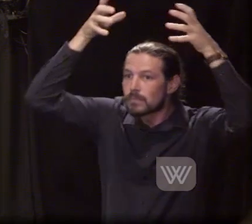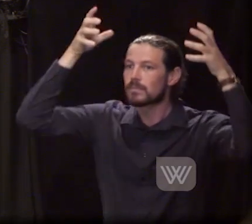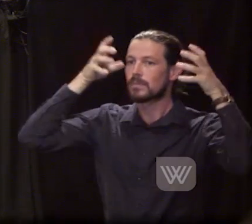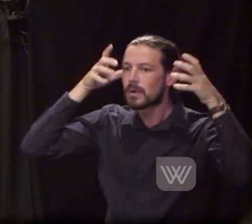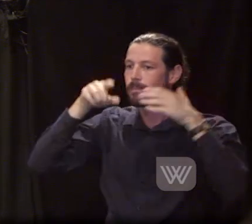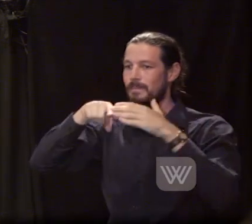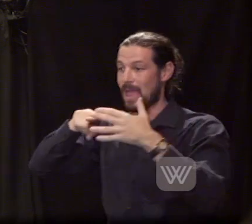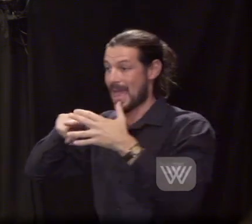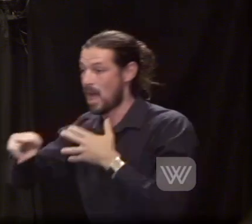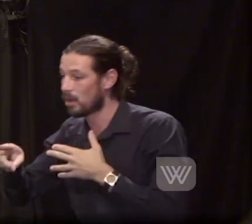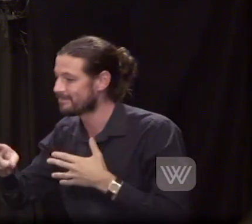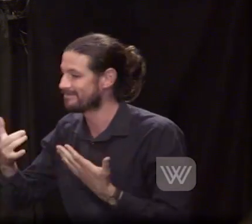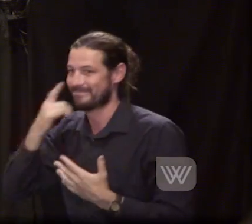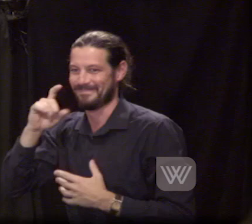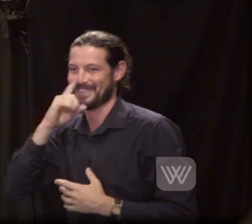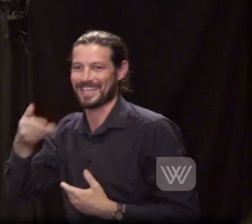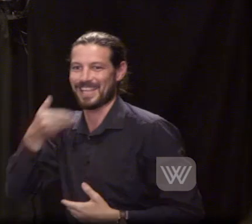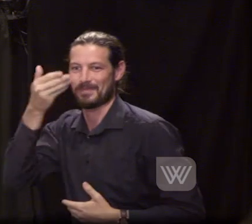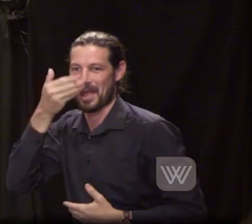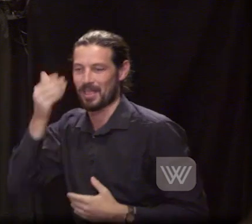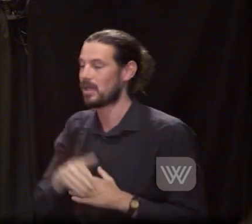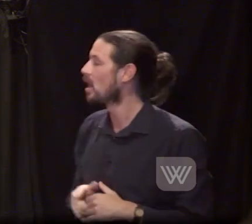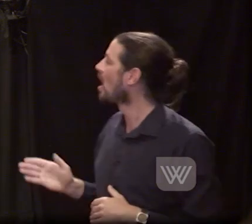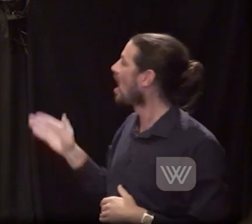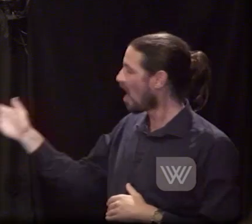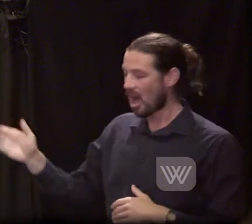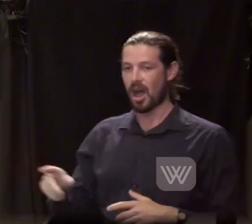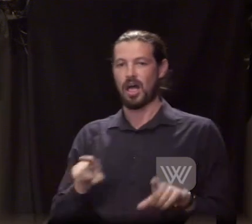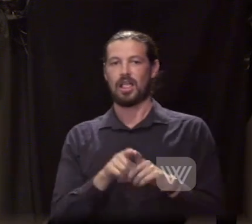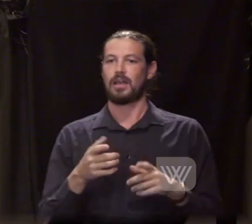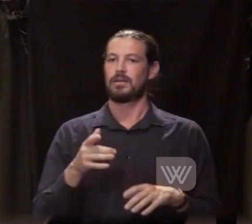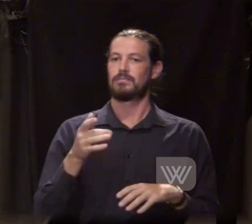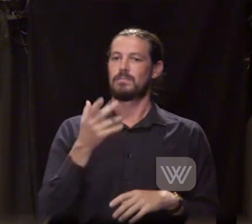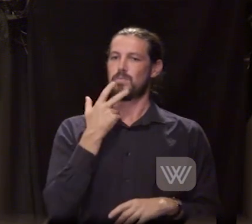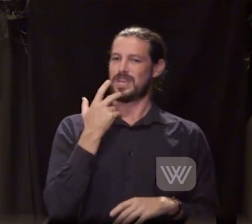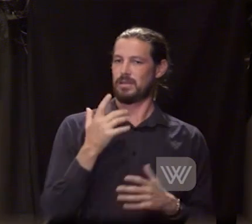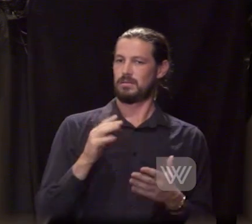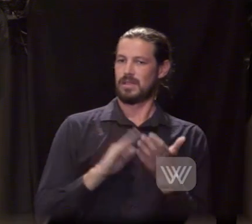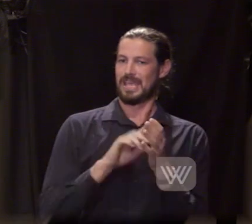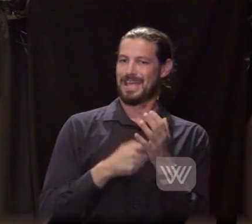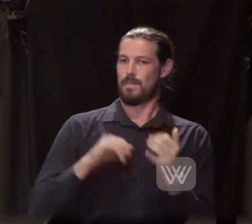course, because every time you're on Mars, right? Yeah. So you can't leave the dome without your suit on. Right, yeah. Okay. You would die.